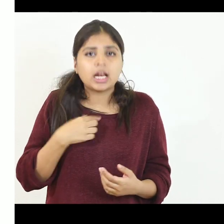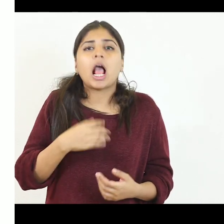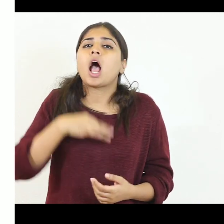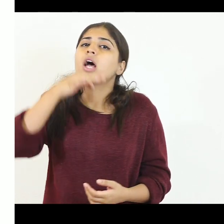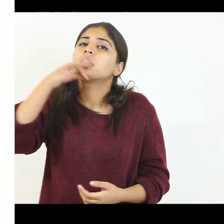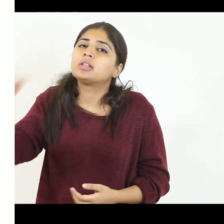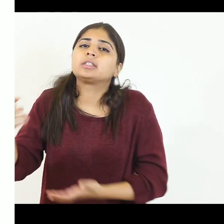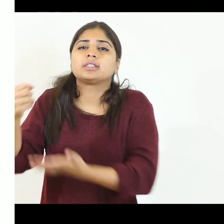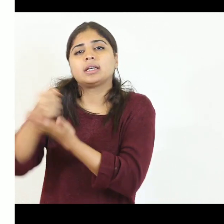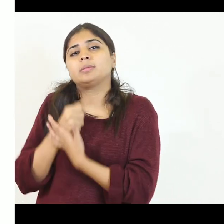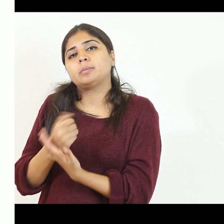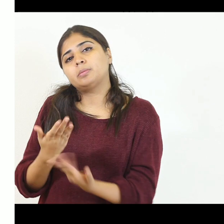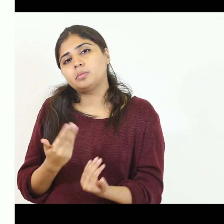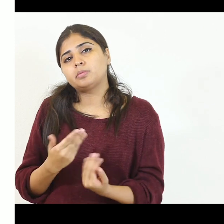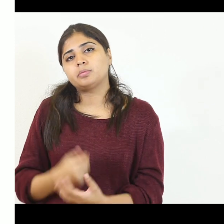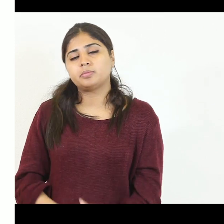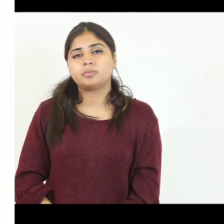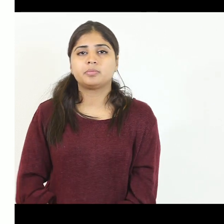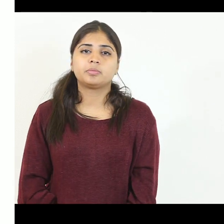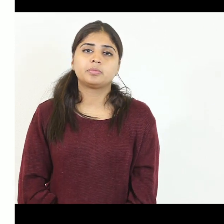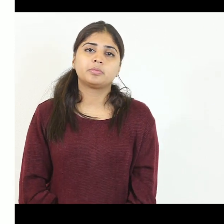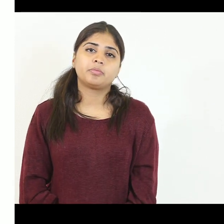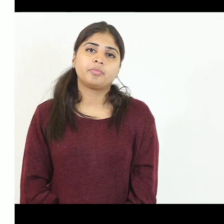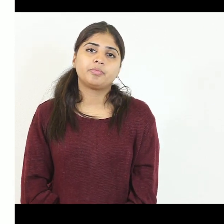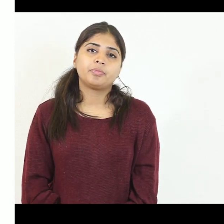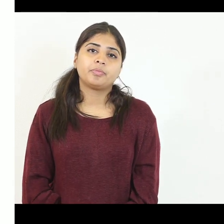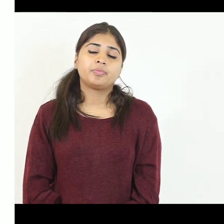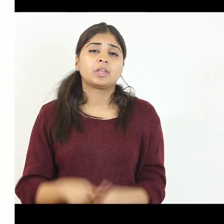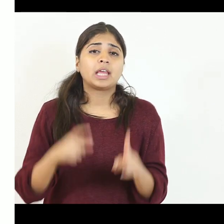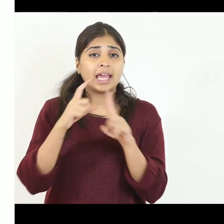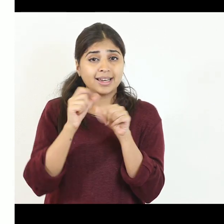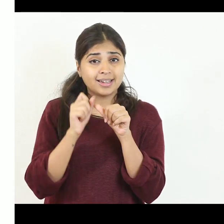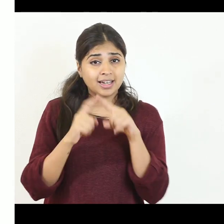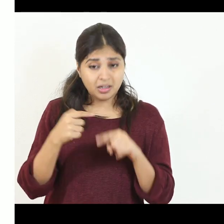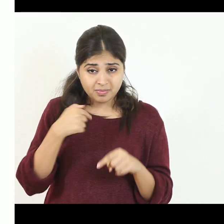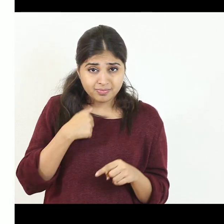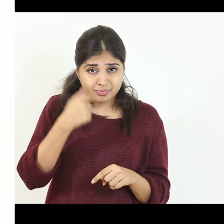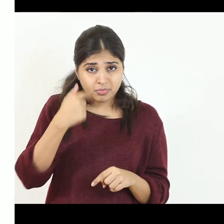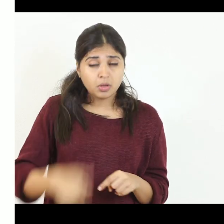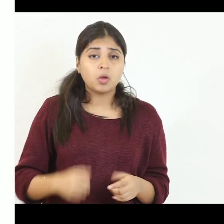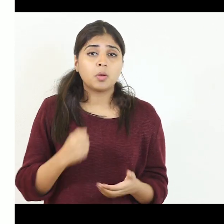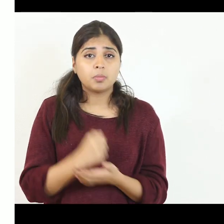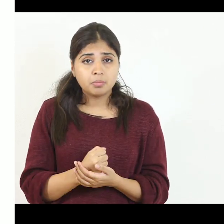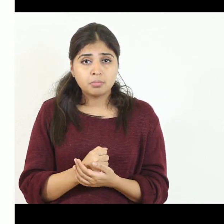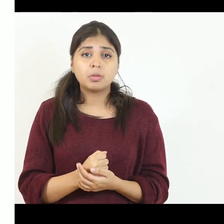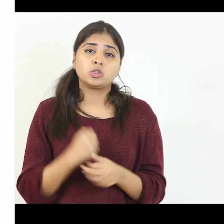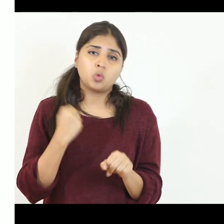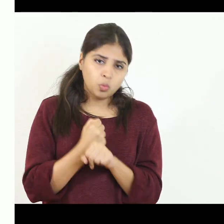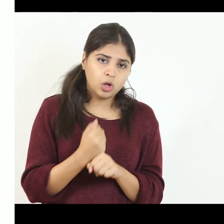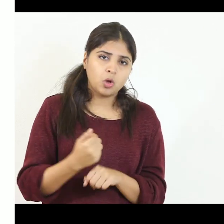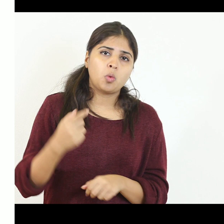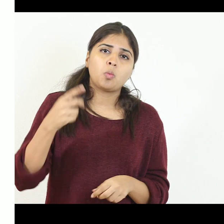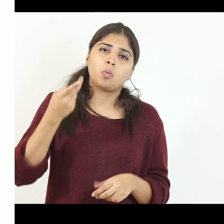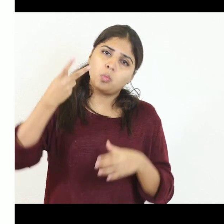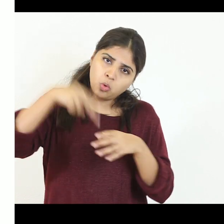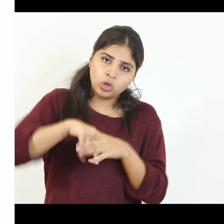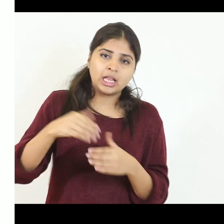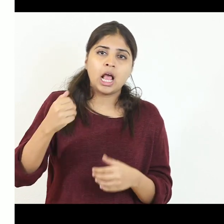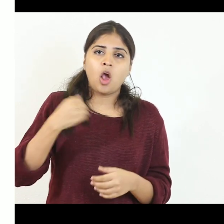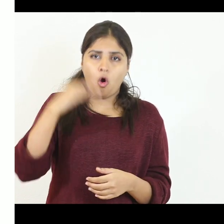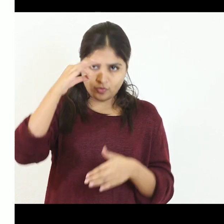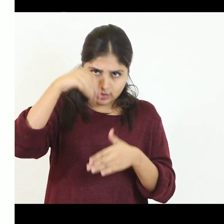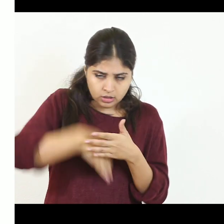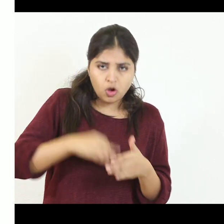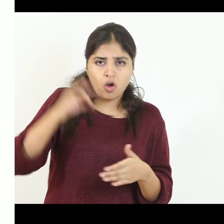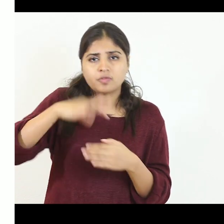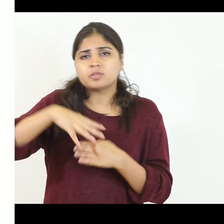operator should engage with both internal and external specialists for support in order to perform the desired